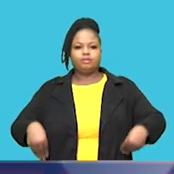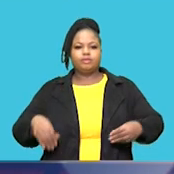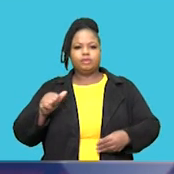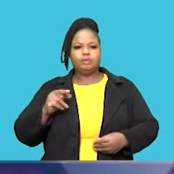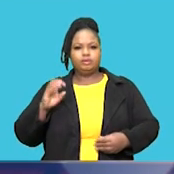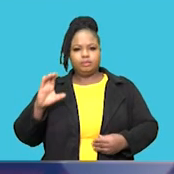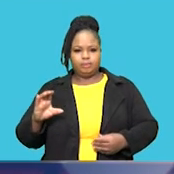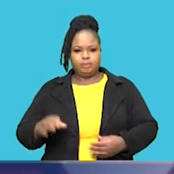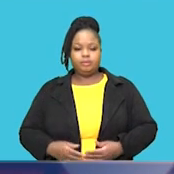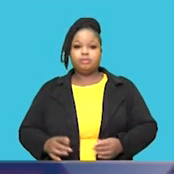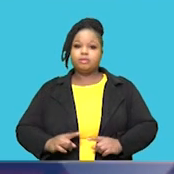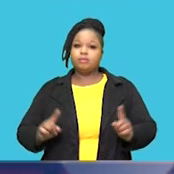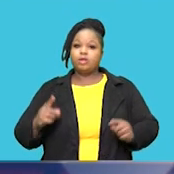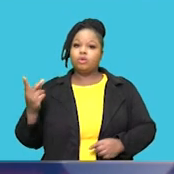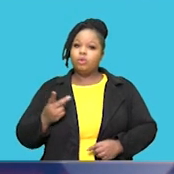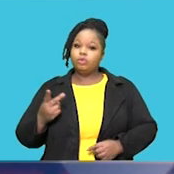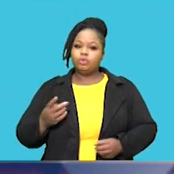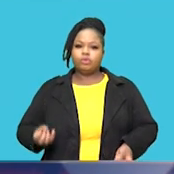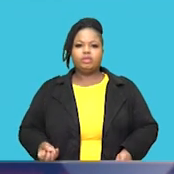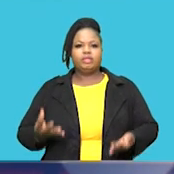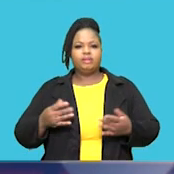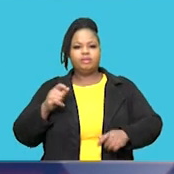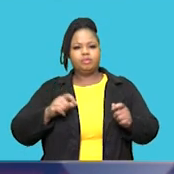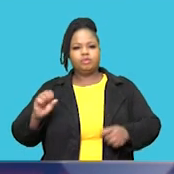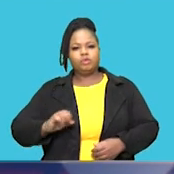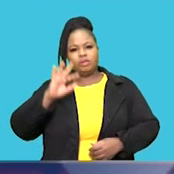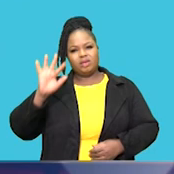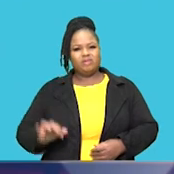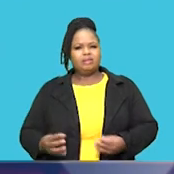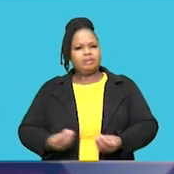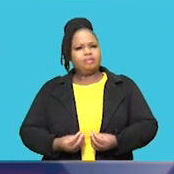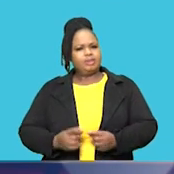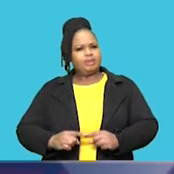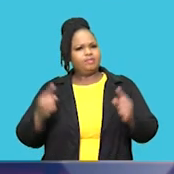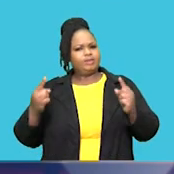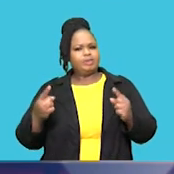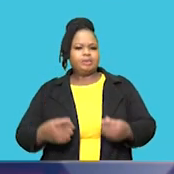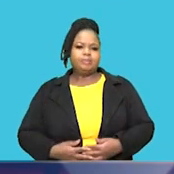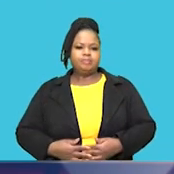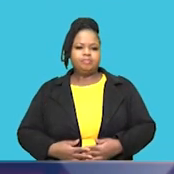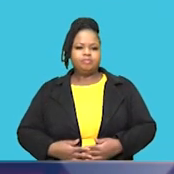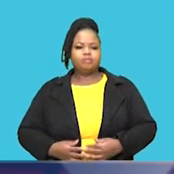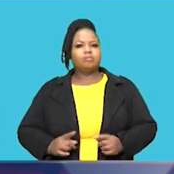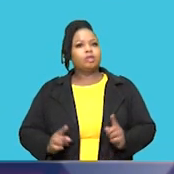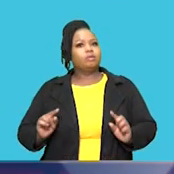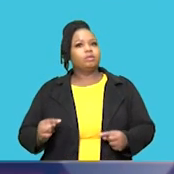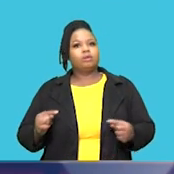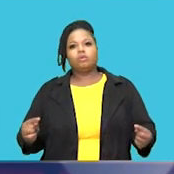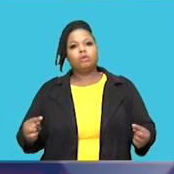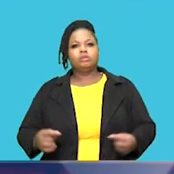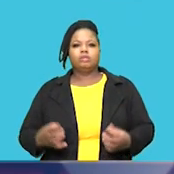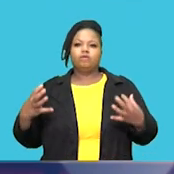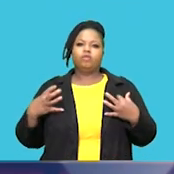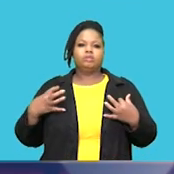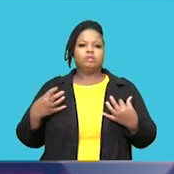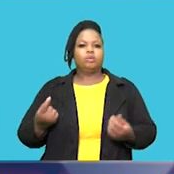power, but also to give the people of South Africa something different. But we cannot impose ourselves